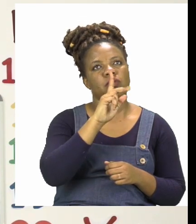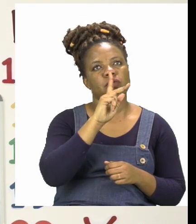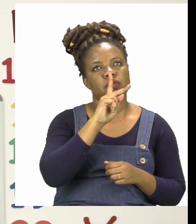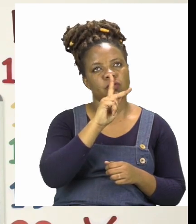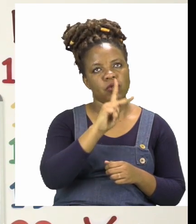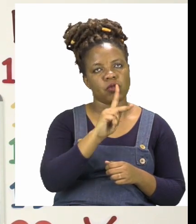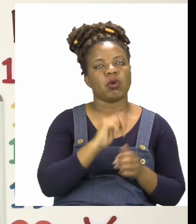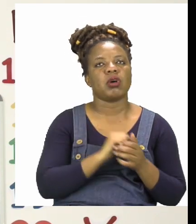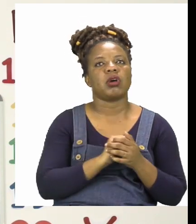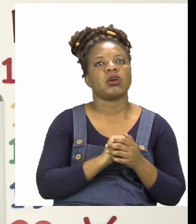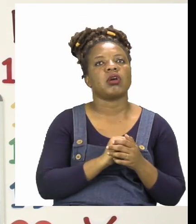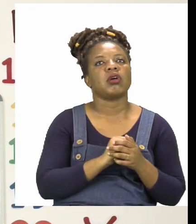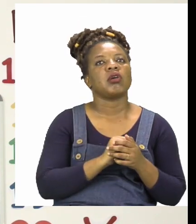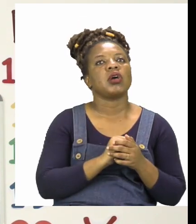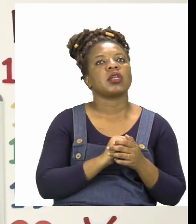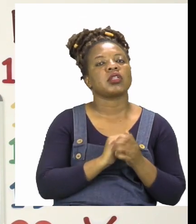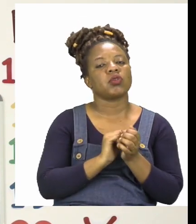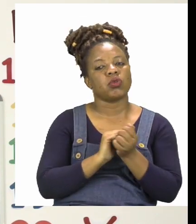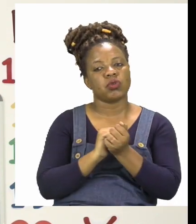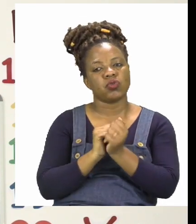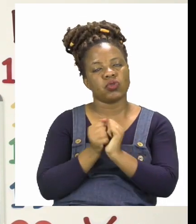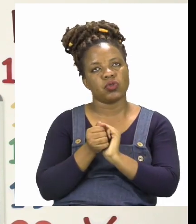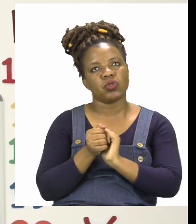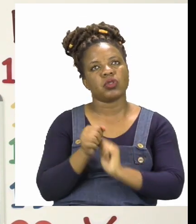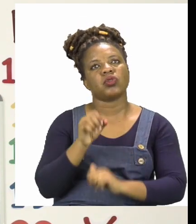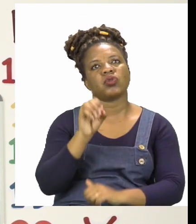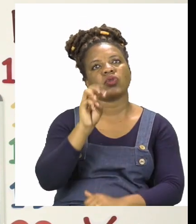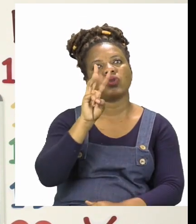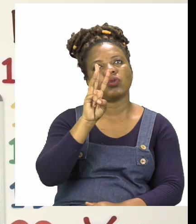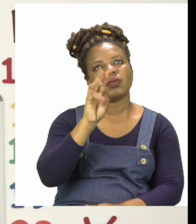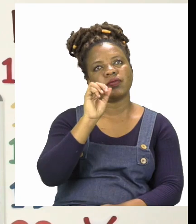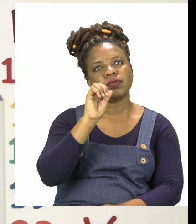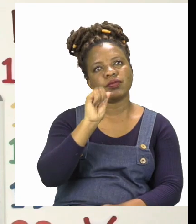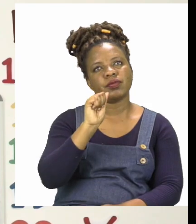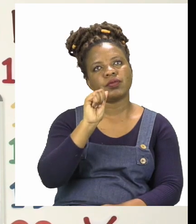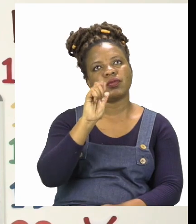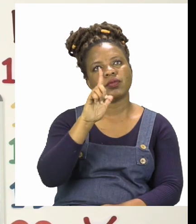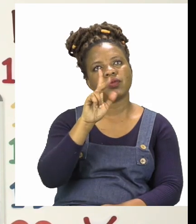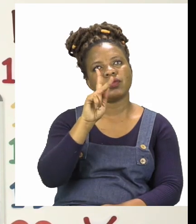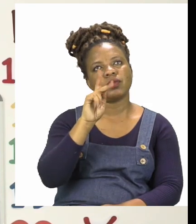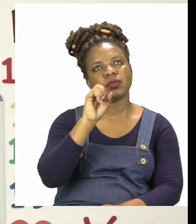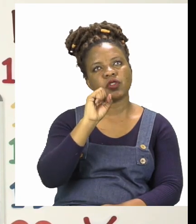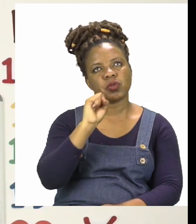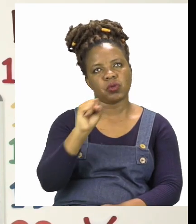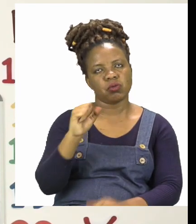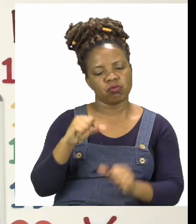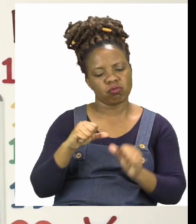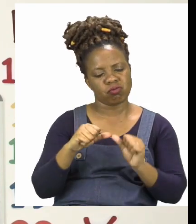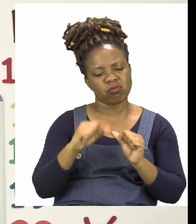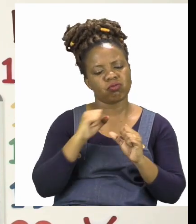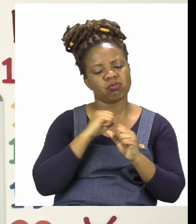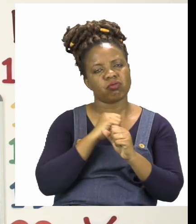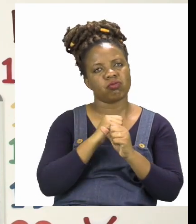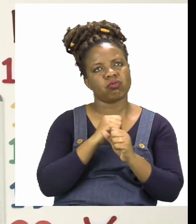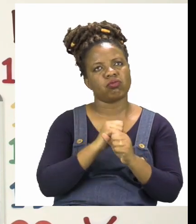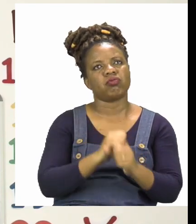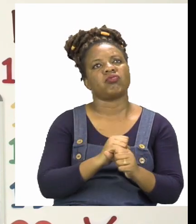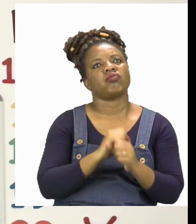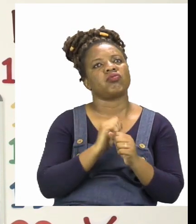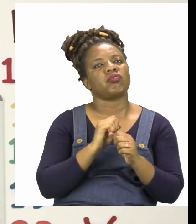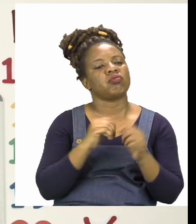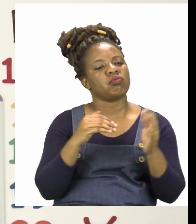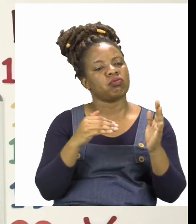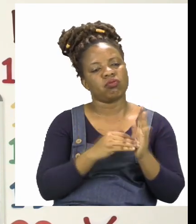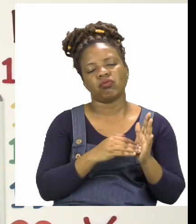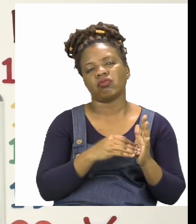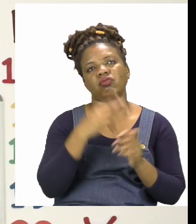school, she walks. It's a continuous action. She doesn't stop walking. So now